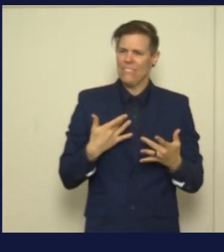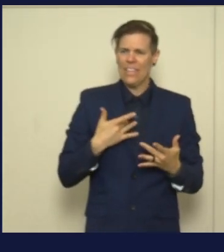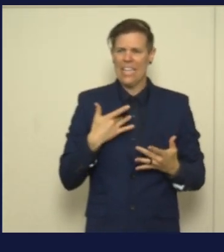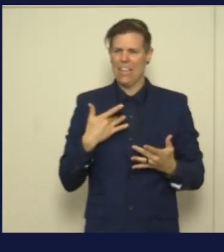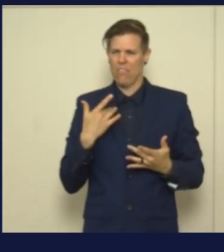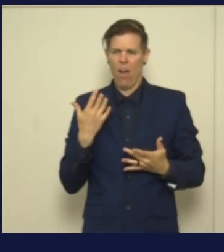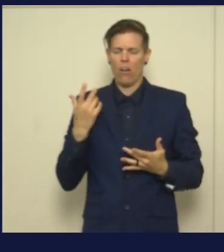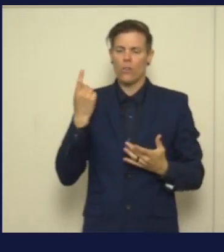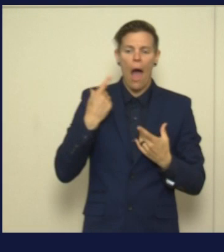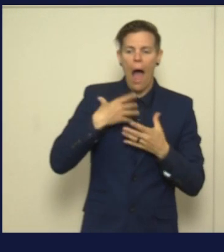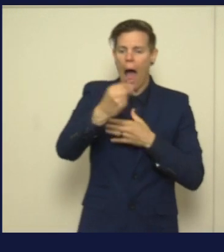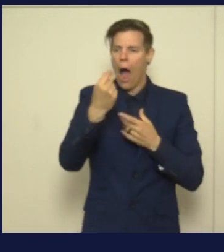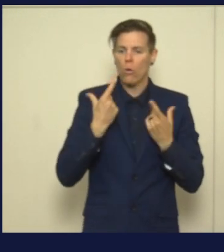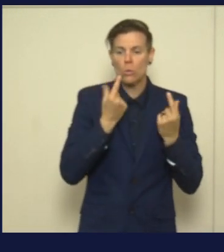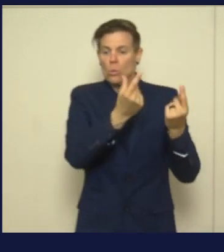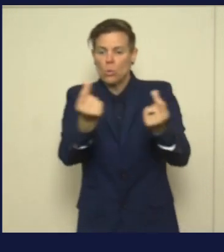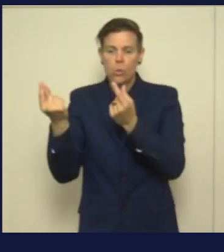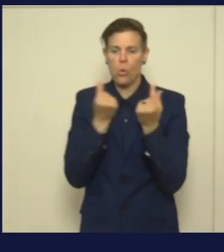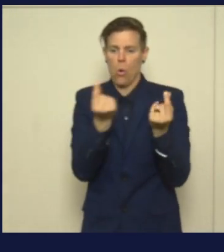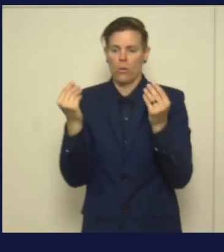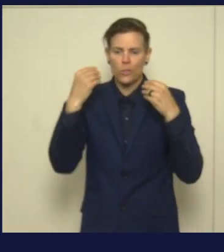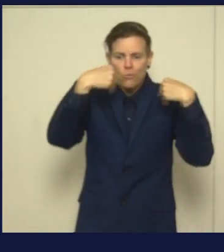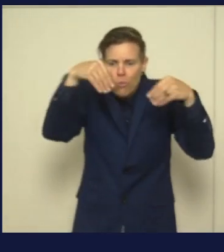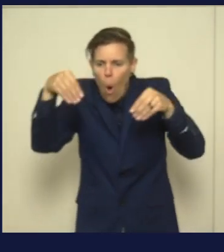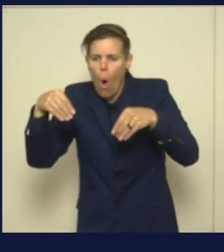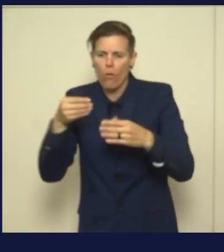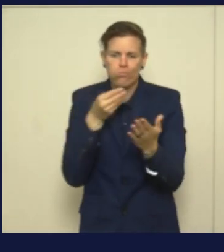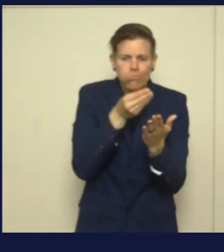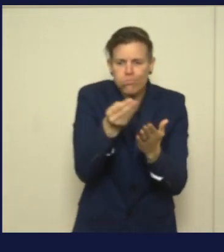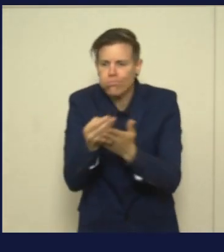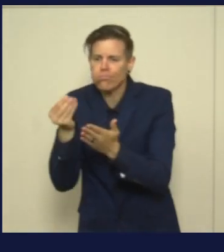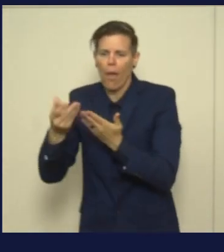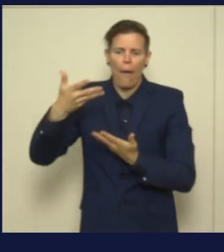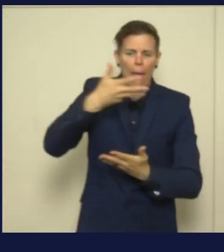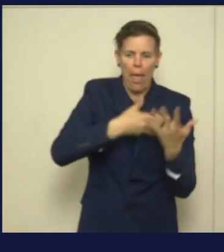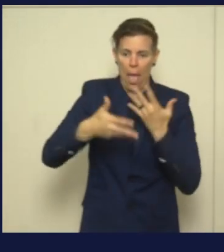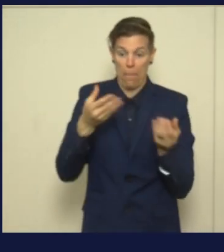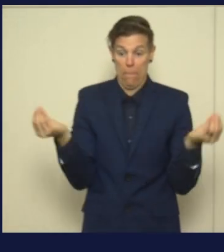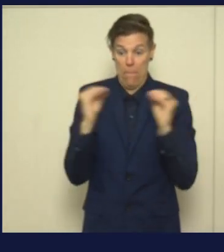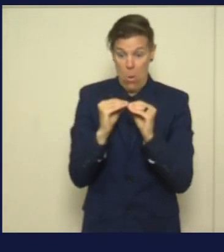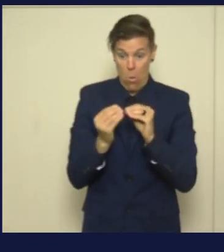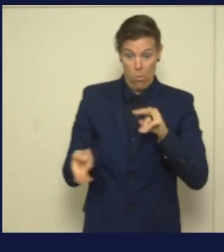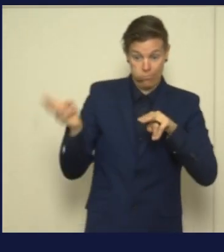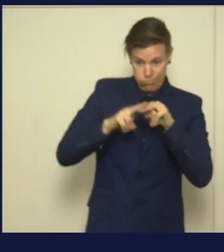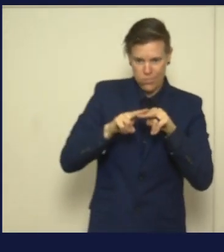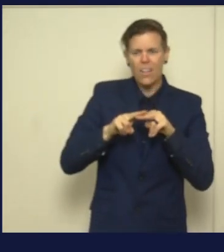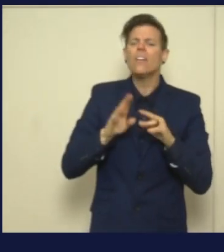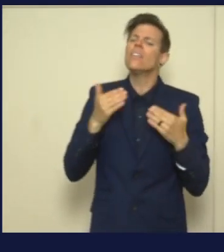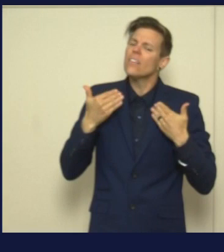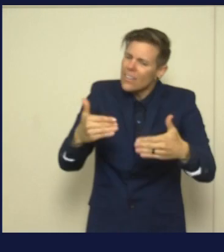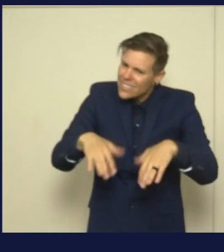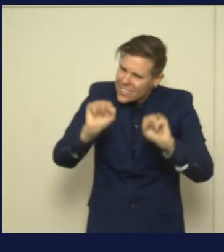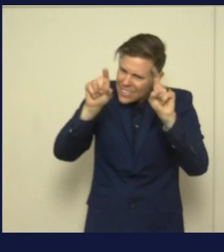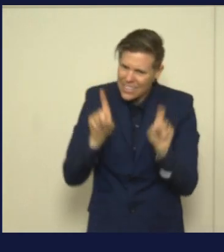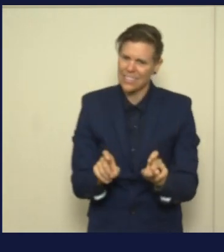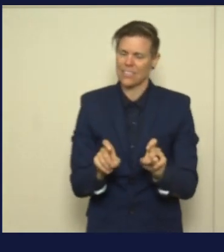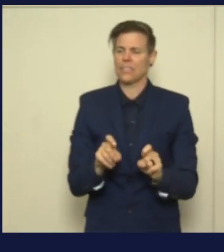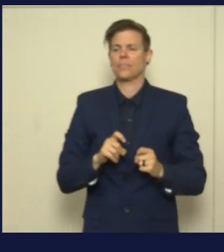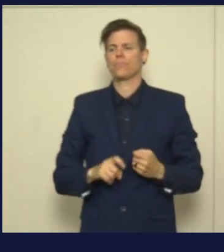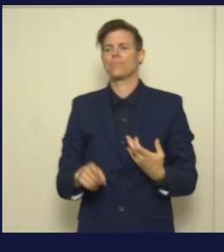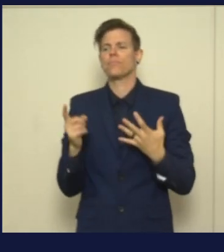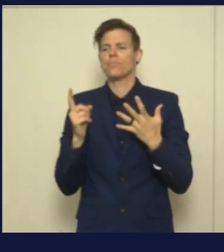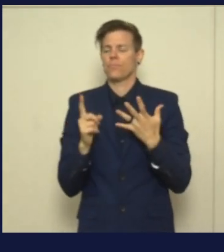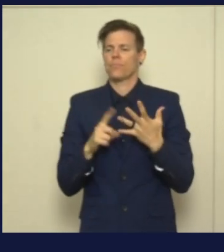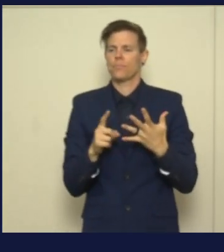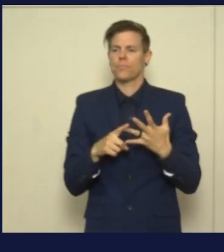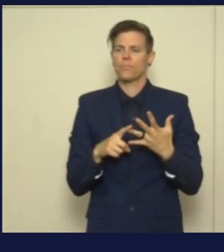get tested. We need New Mexicans to get tested, and here's the other. If you're living in communities, and we are really